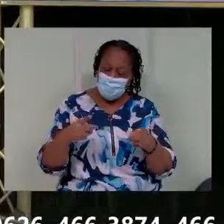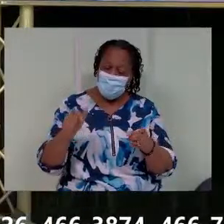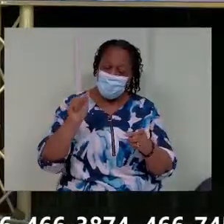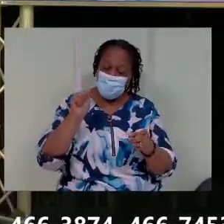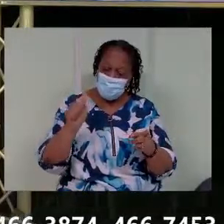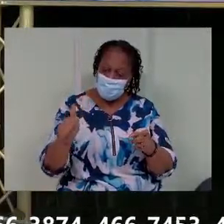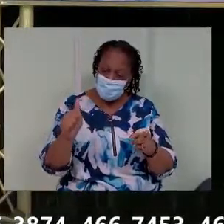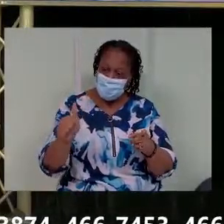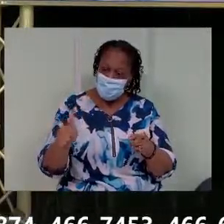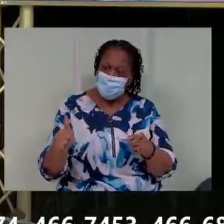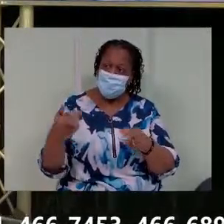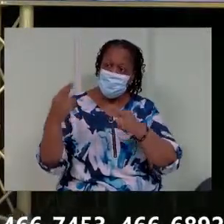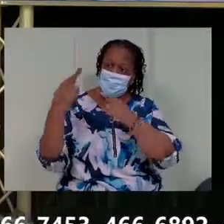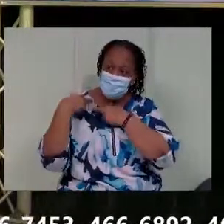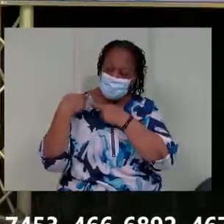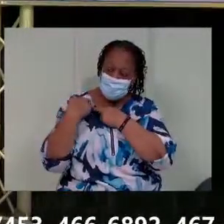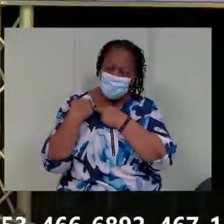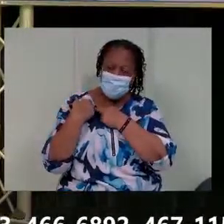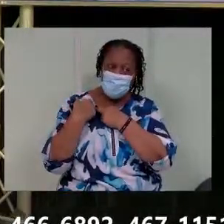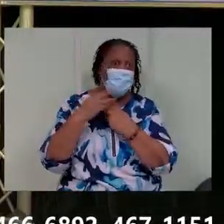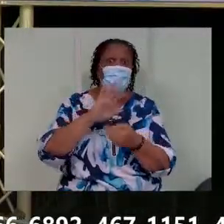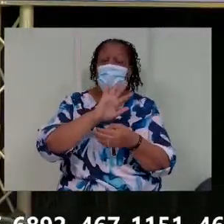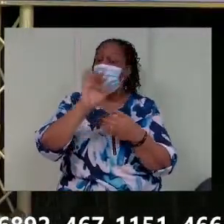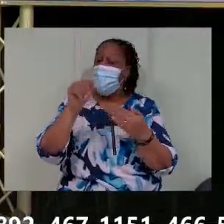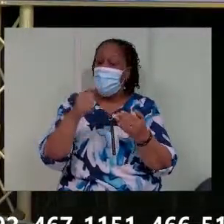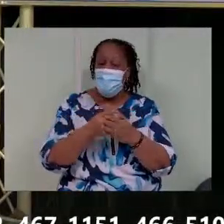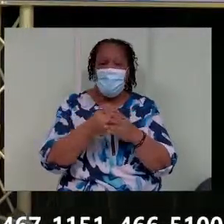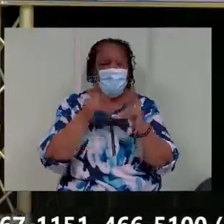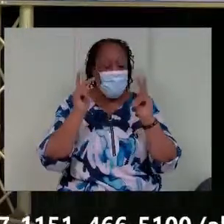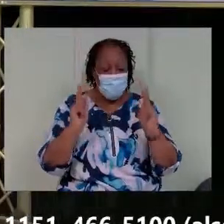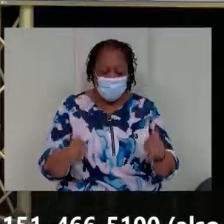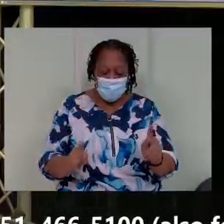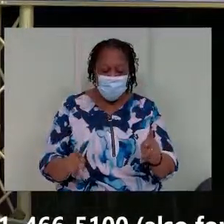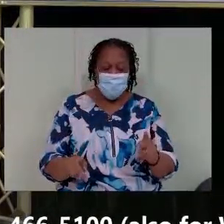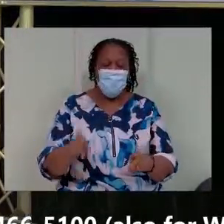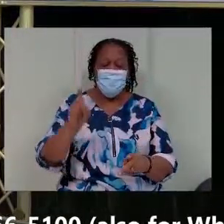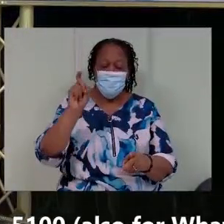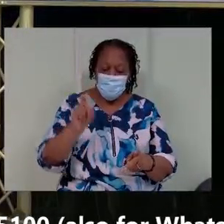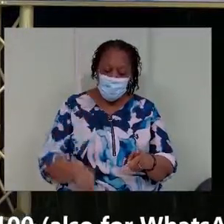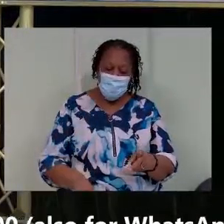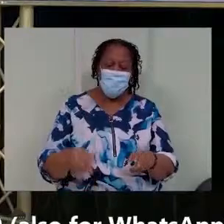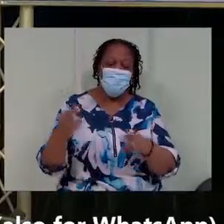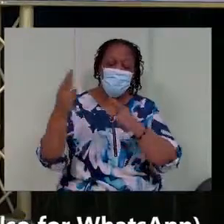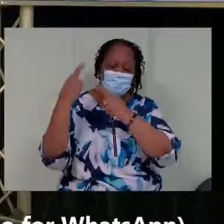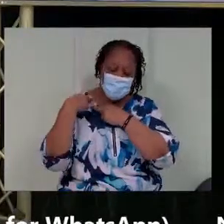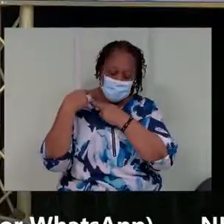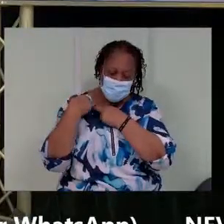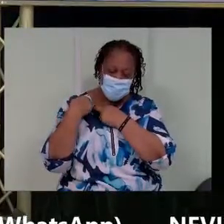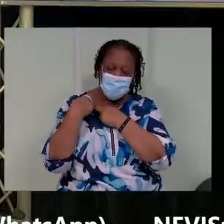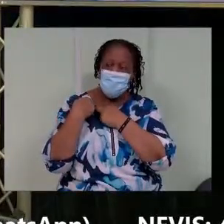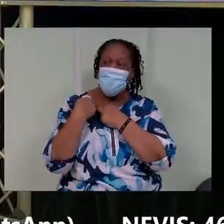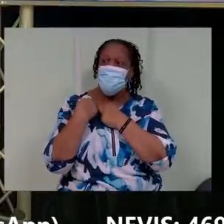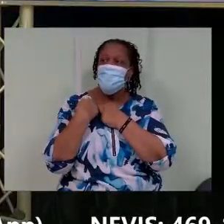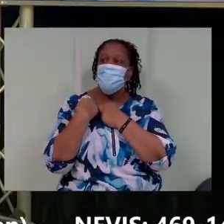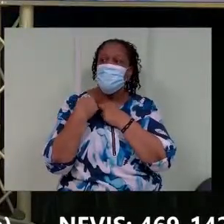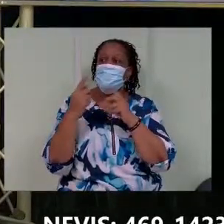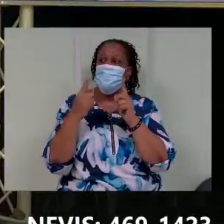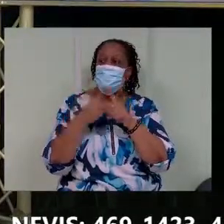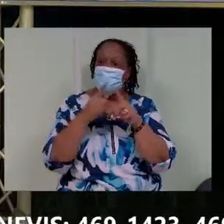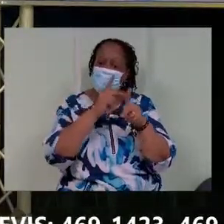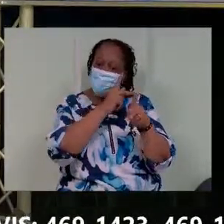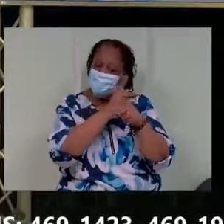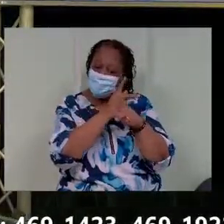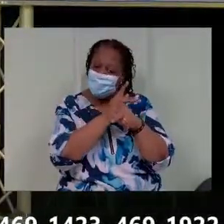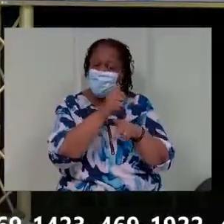So it's not just the relevant ministries and departments. Every single person has a responsibility to